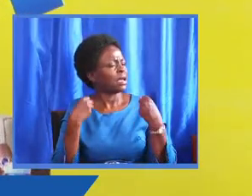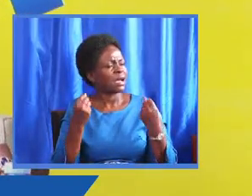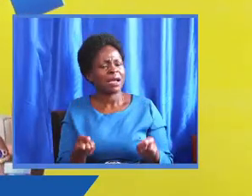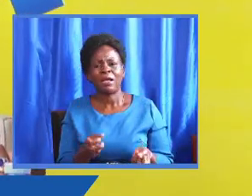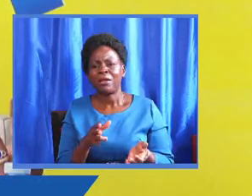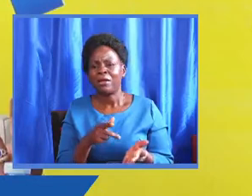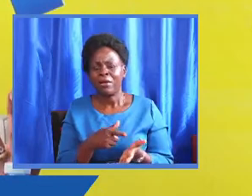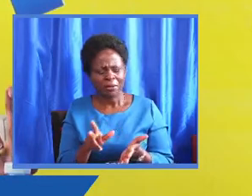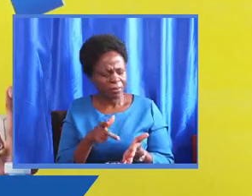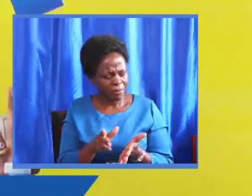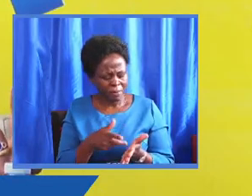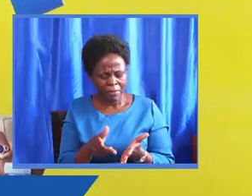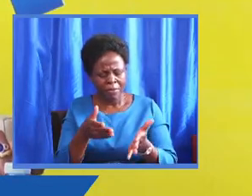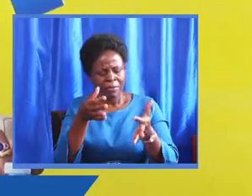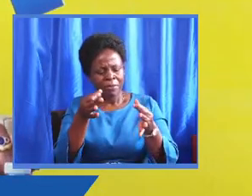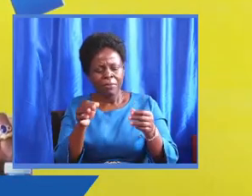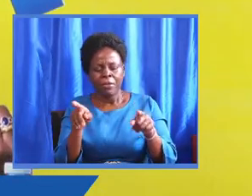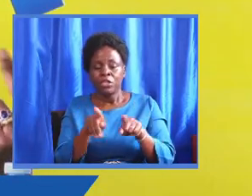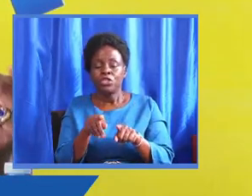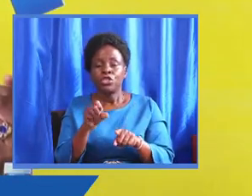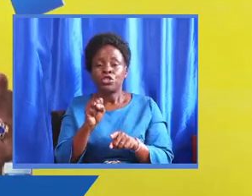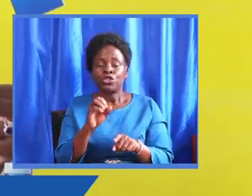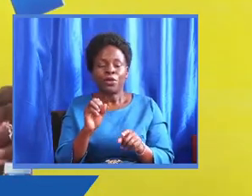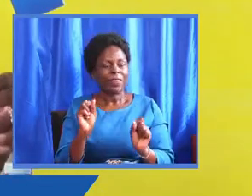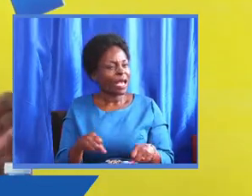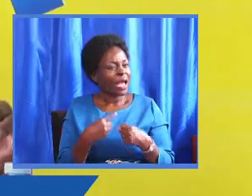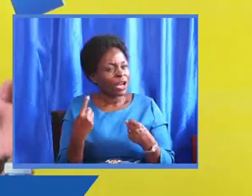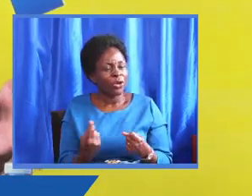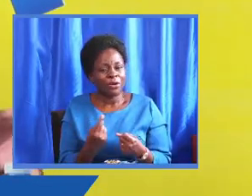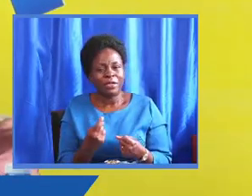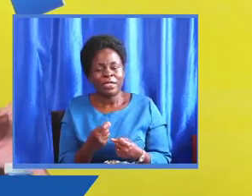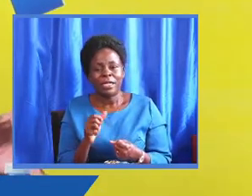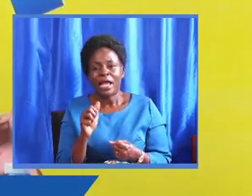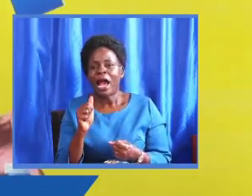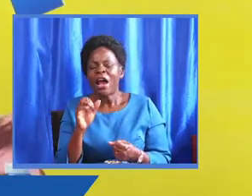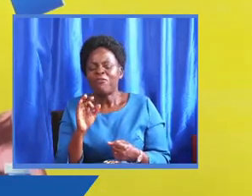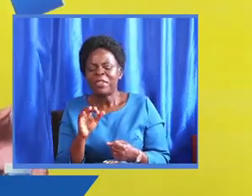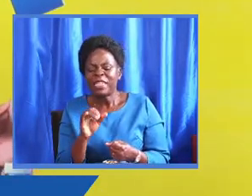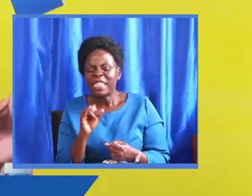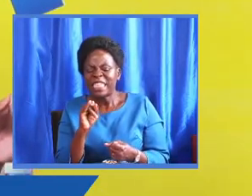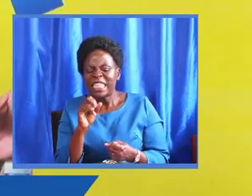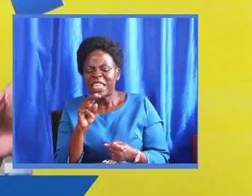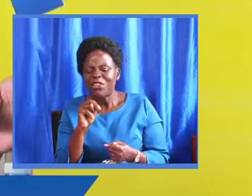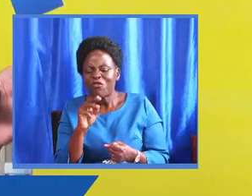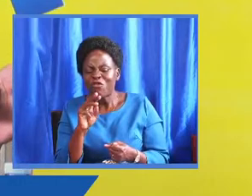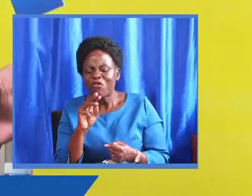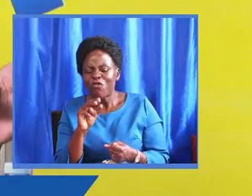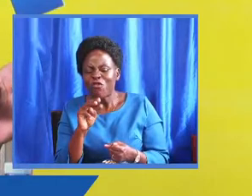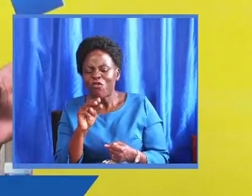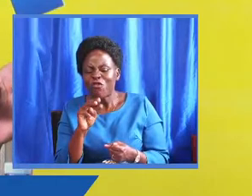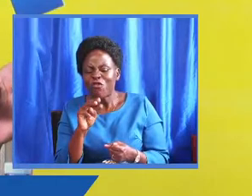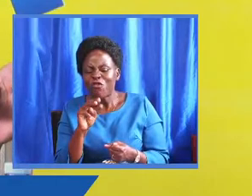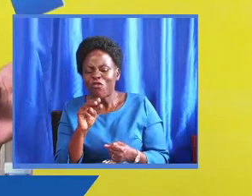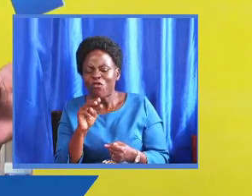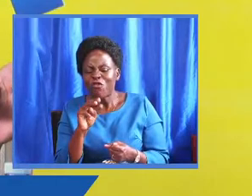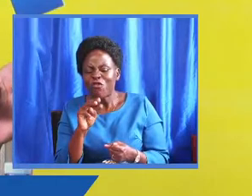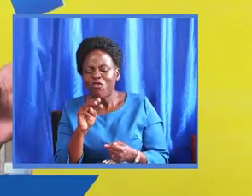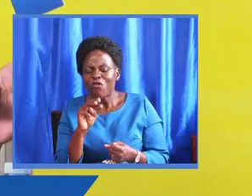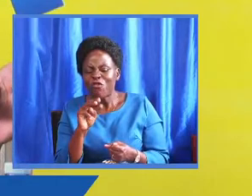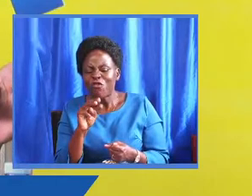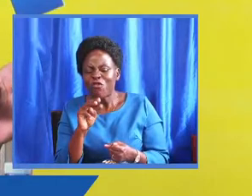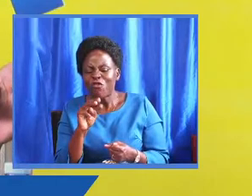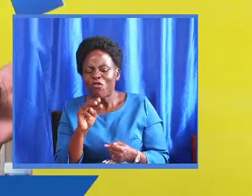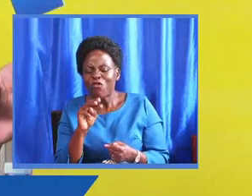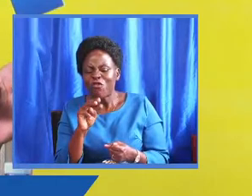to rent property, so they can only afford these informal sectors or the really, really low-cost